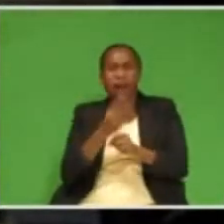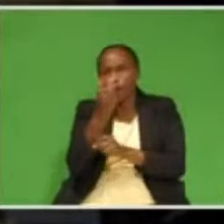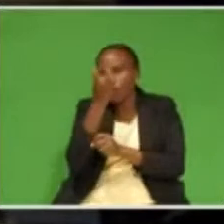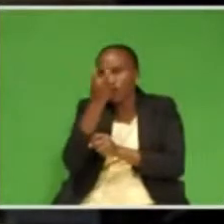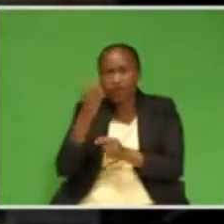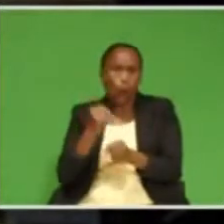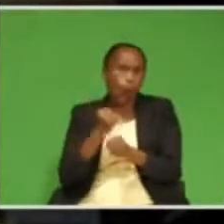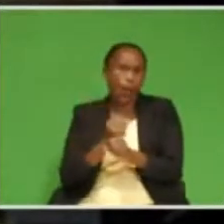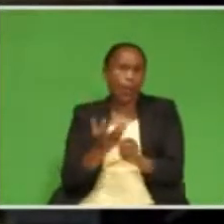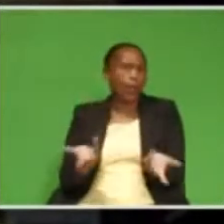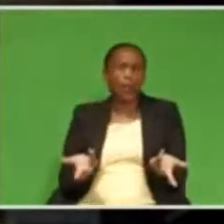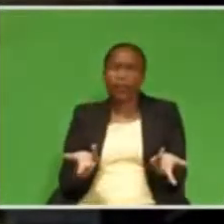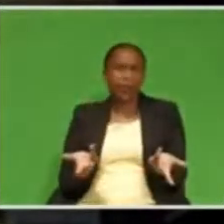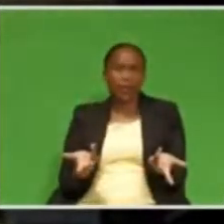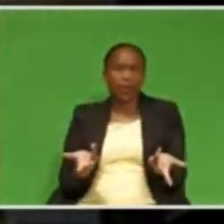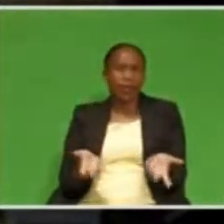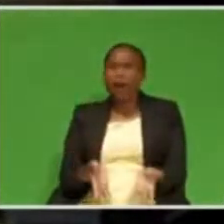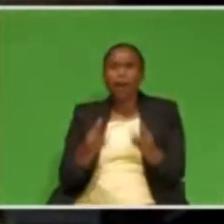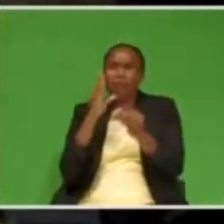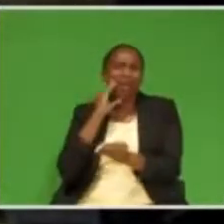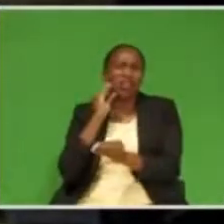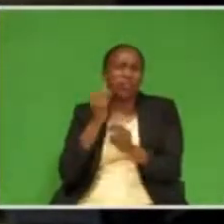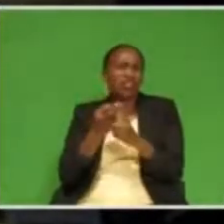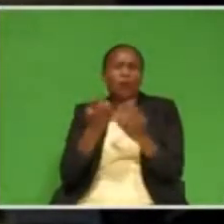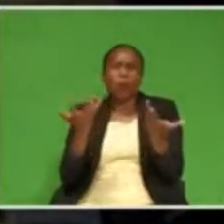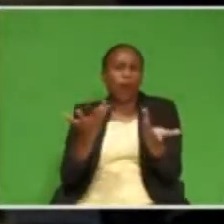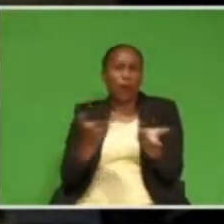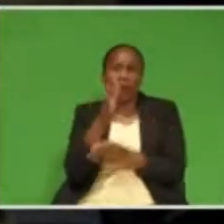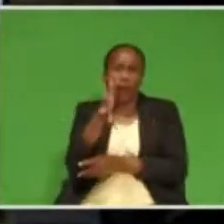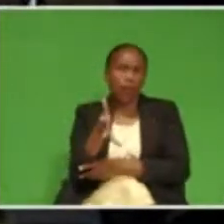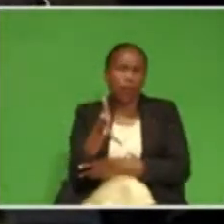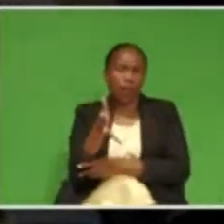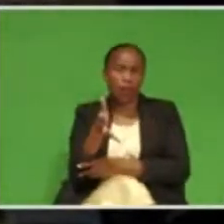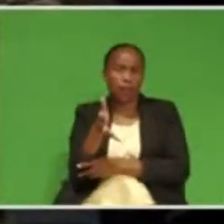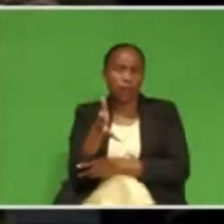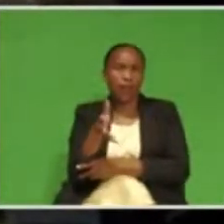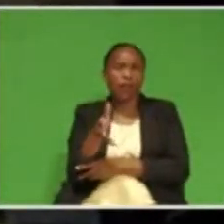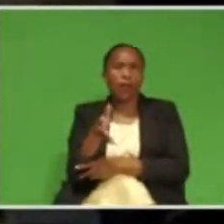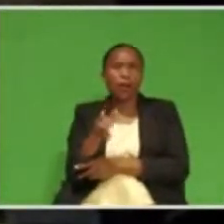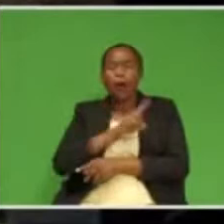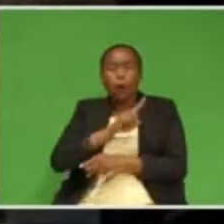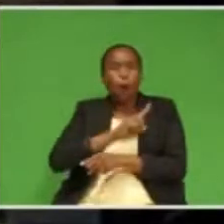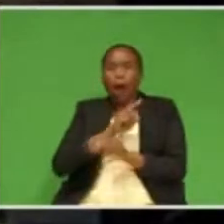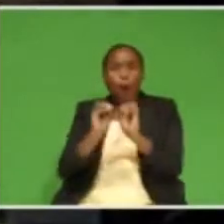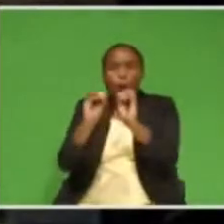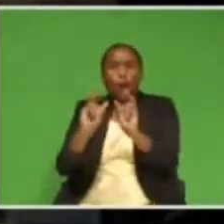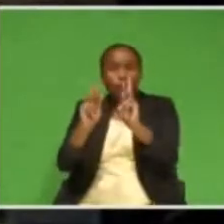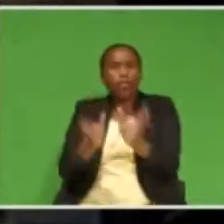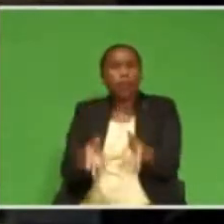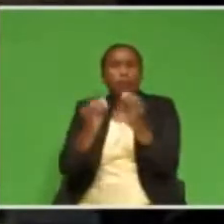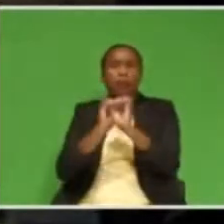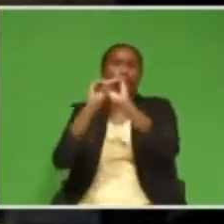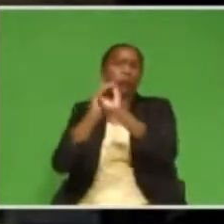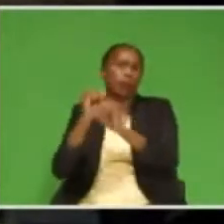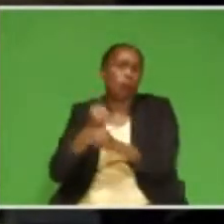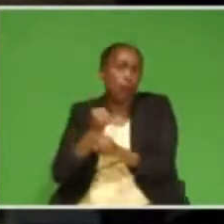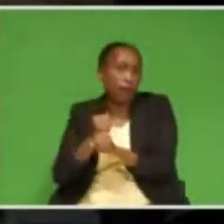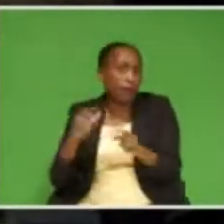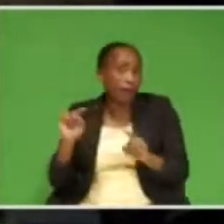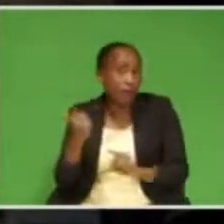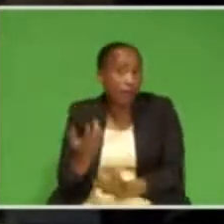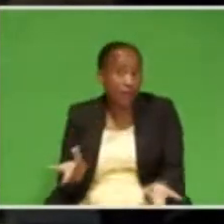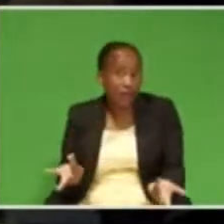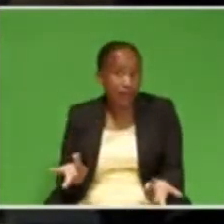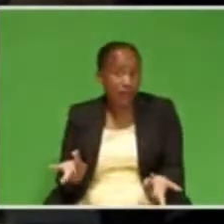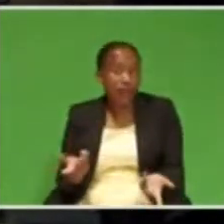seeker. Where will you get the experience when you have not been given an opportunity to work? And that